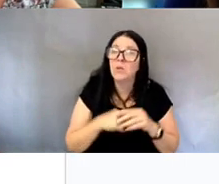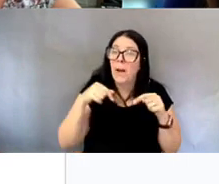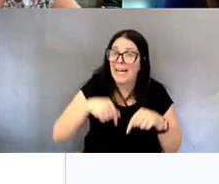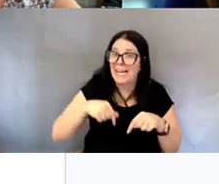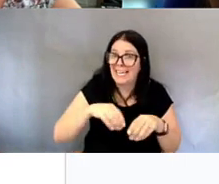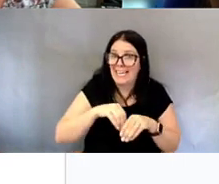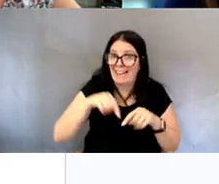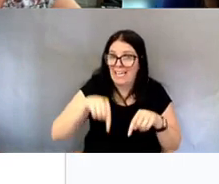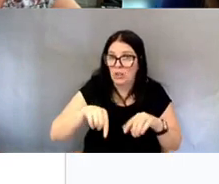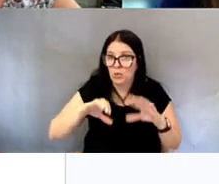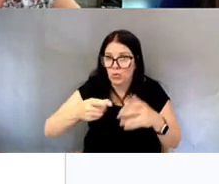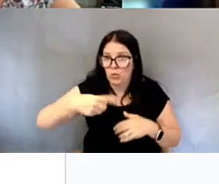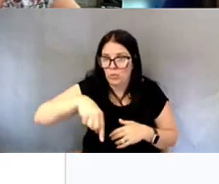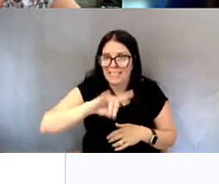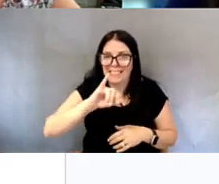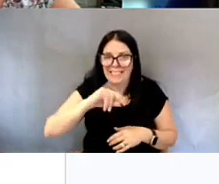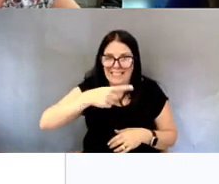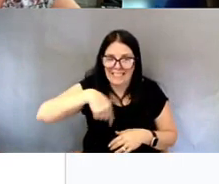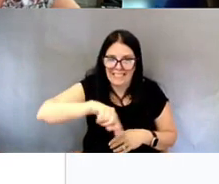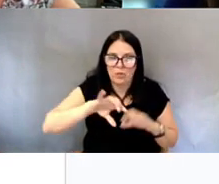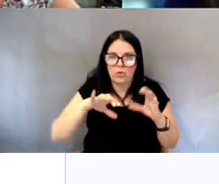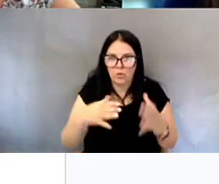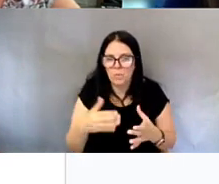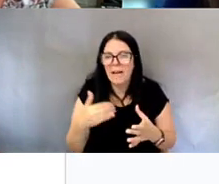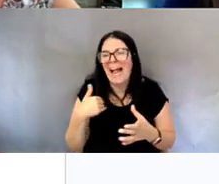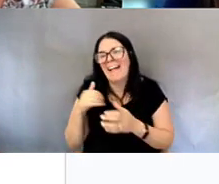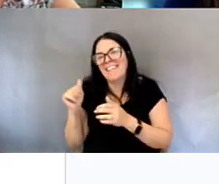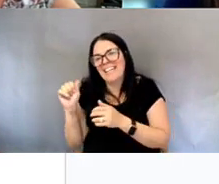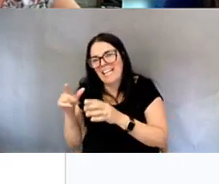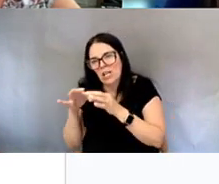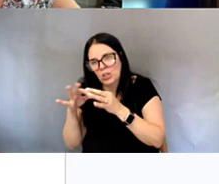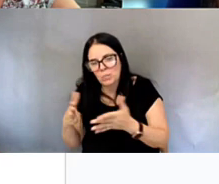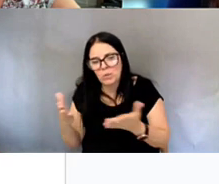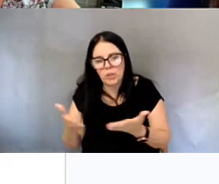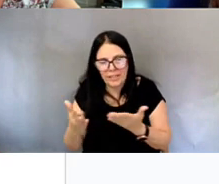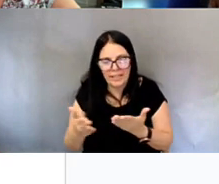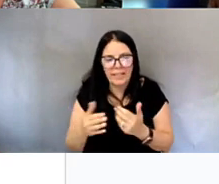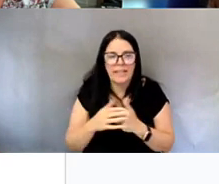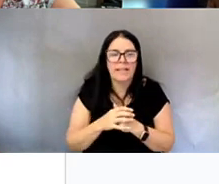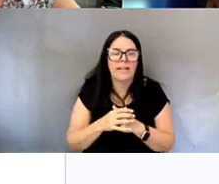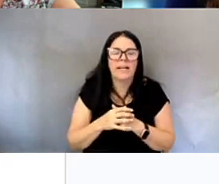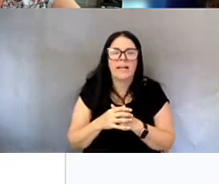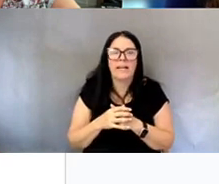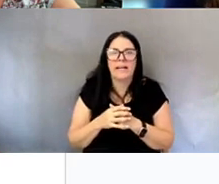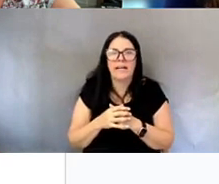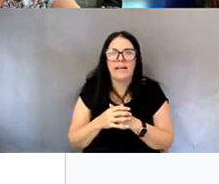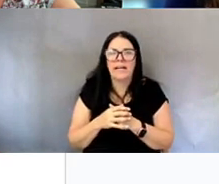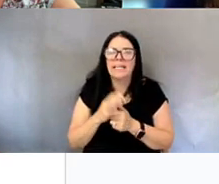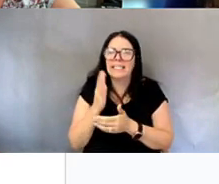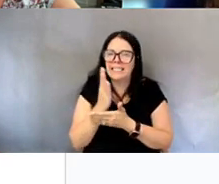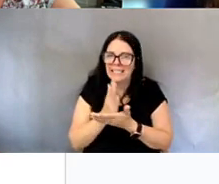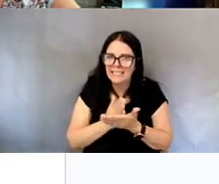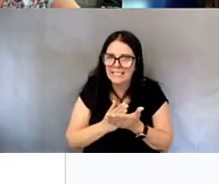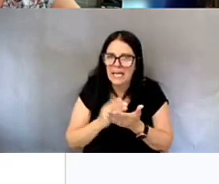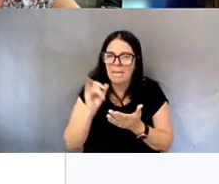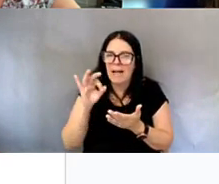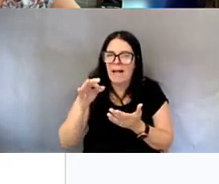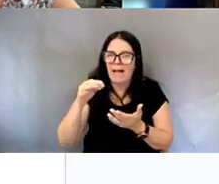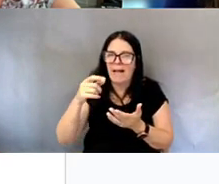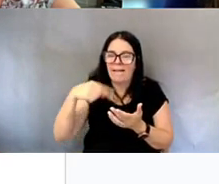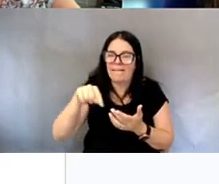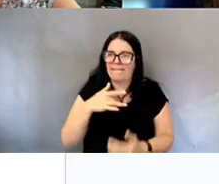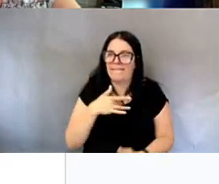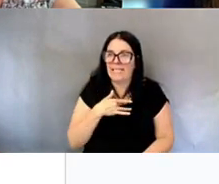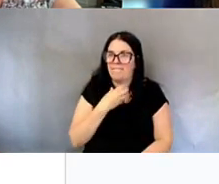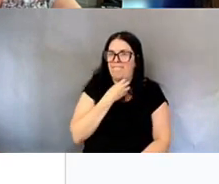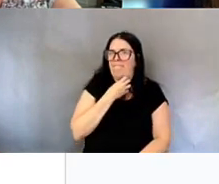we were in the room with the ASL interpreter as well. And some of the bottlenecks to